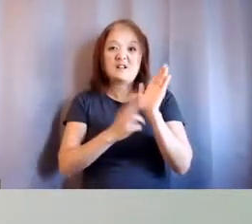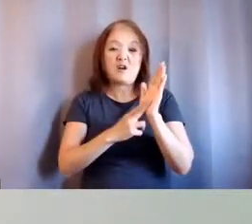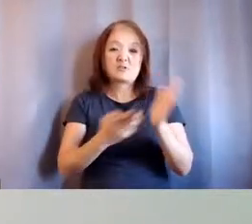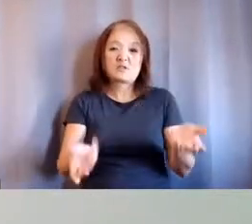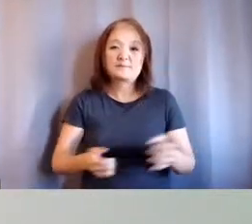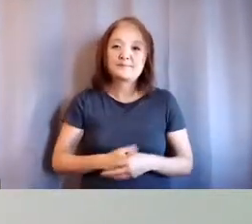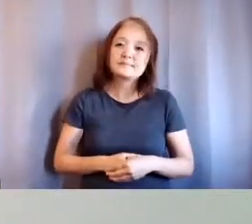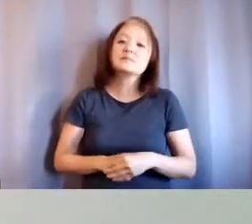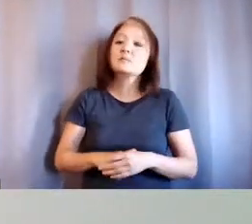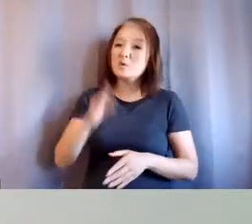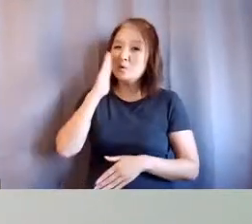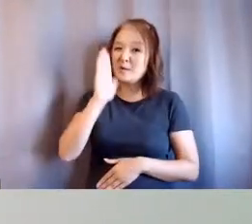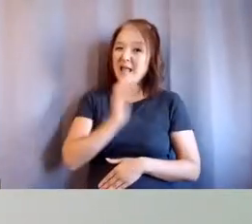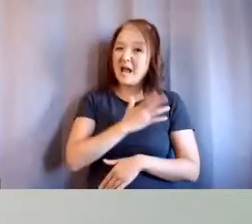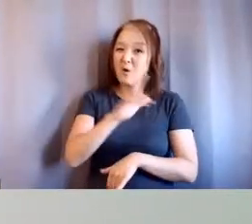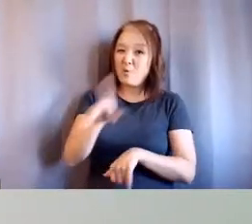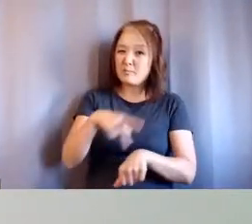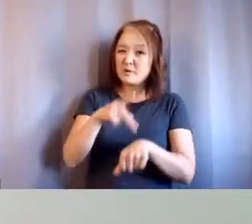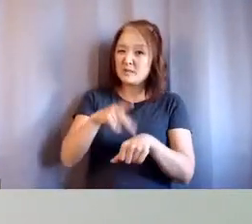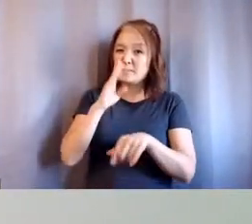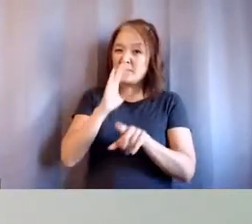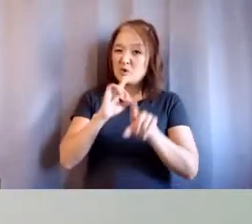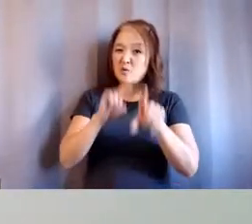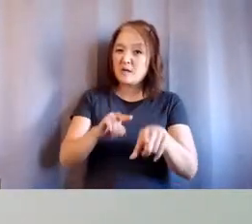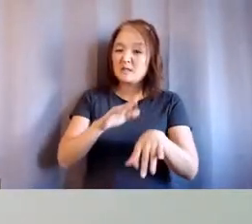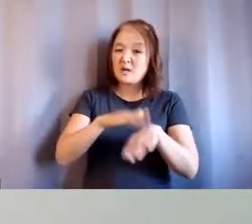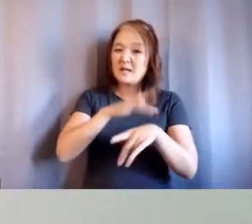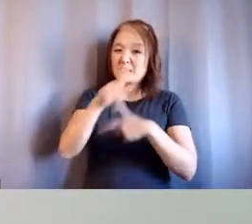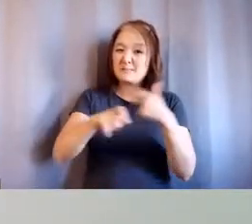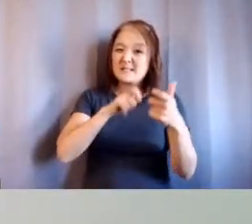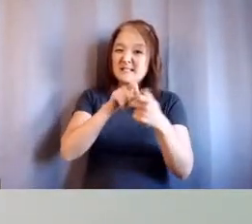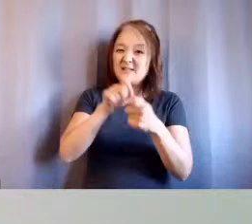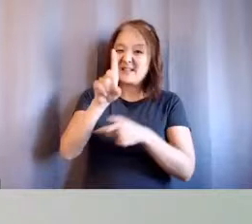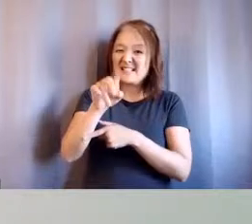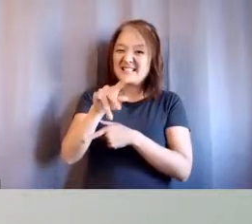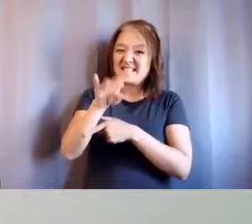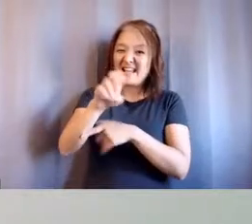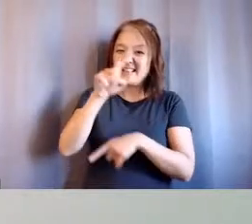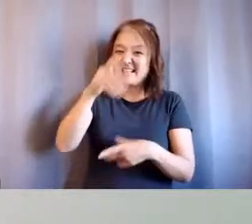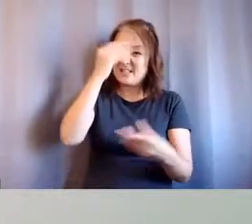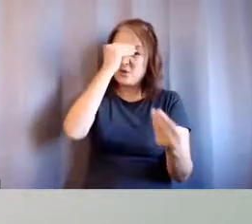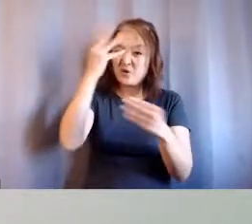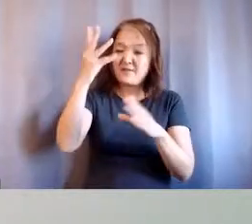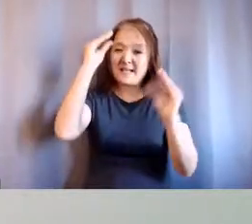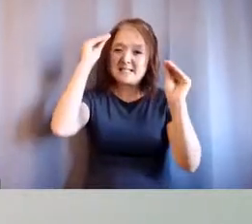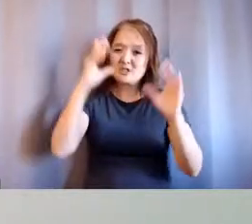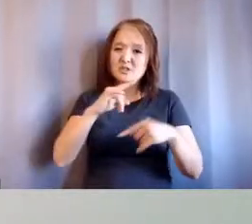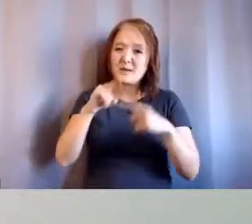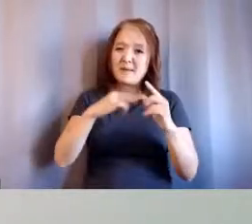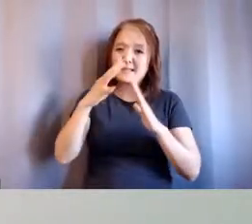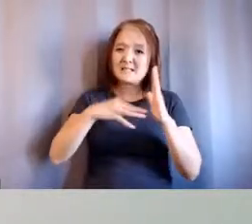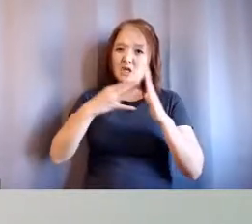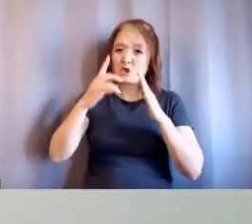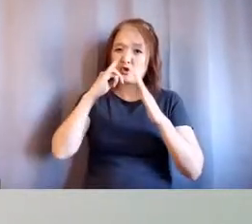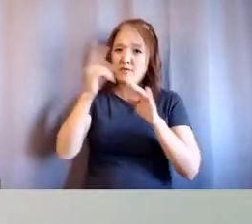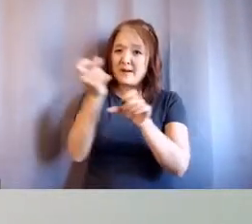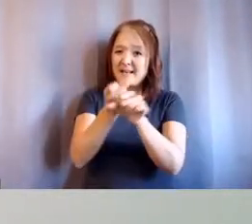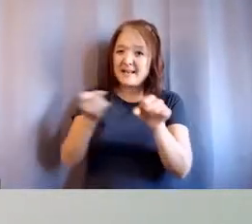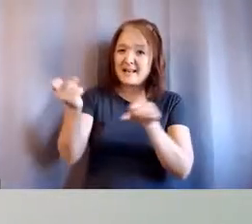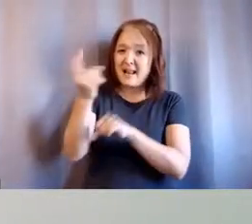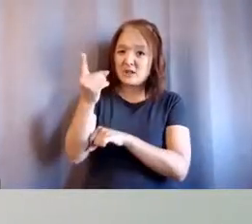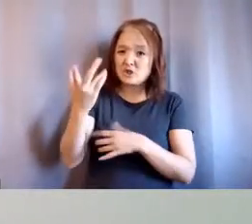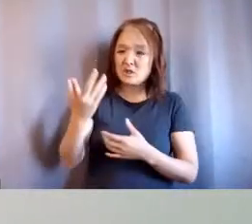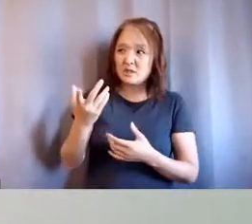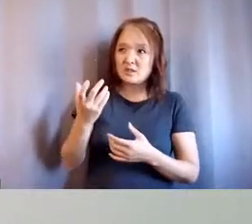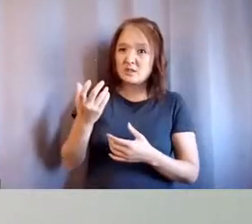Will our principals be directed on a specific date they need to notify teachers about the schedule for next school year so that teachers